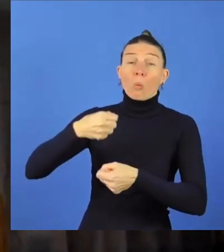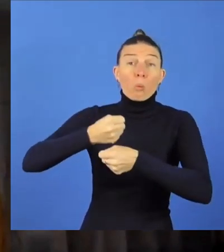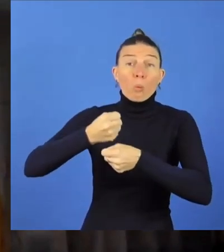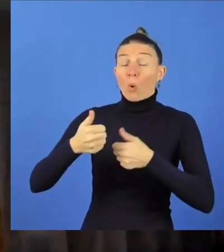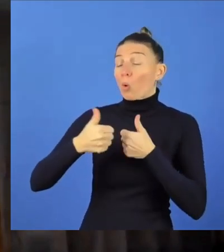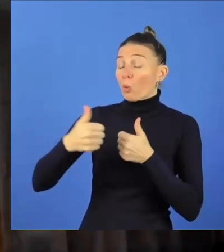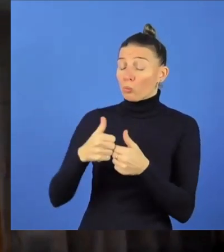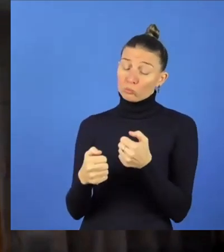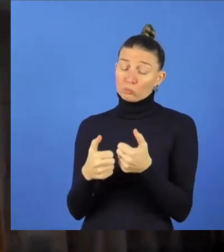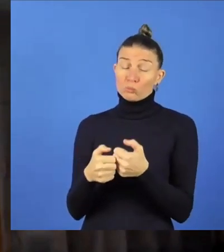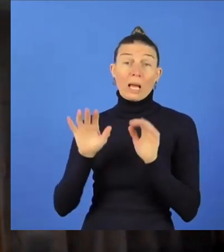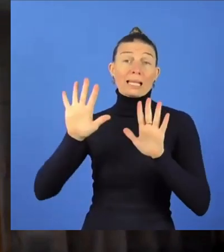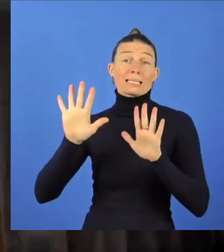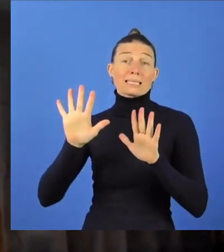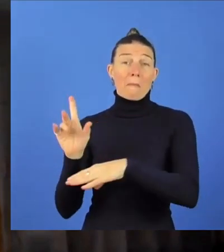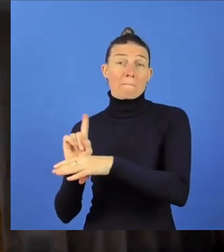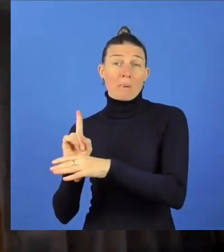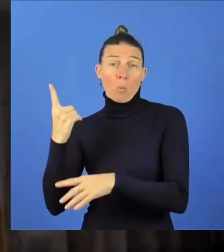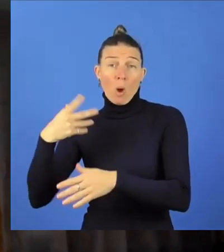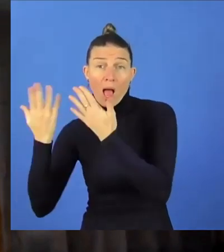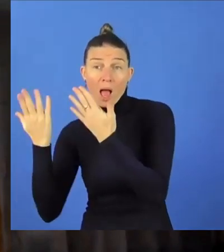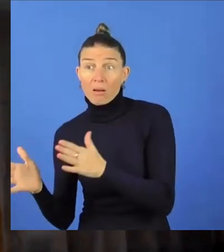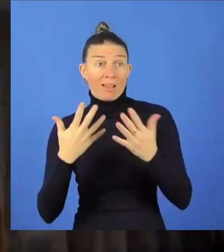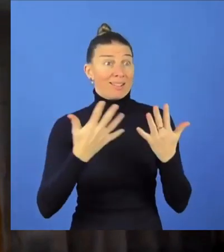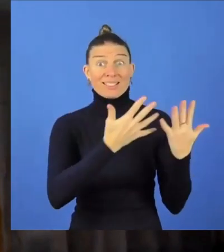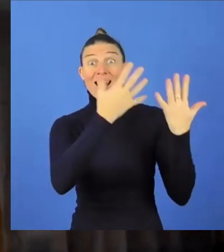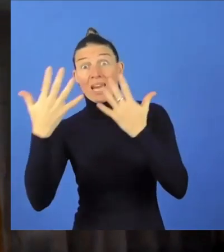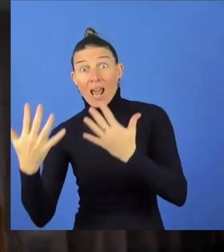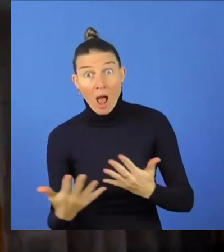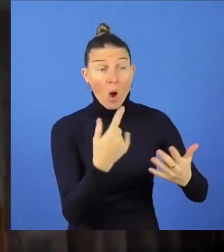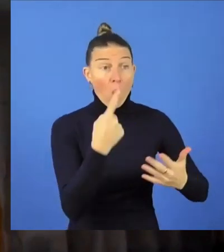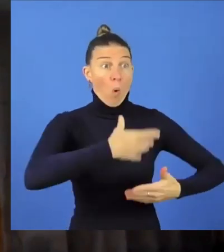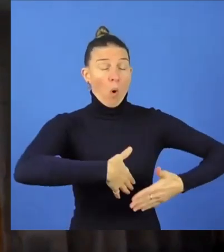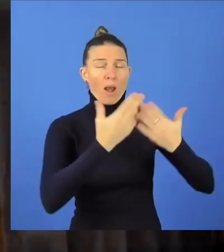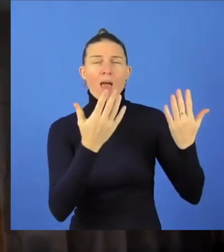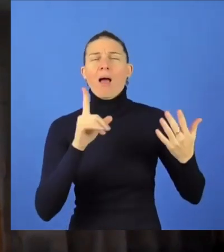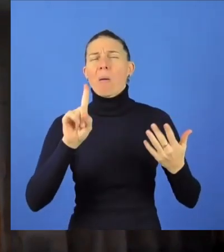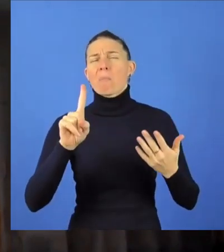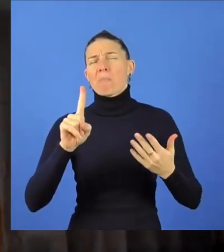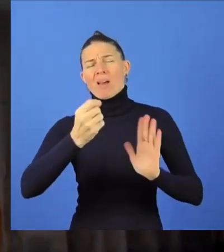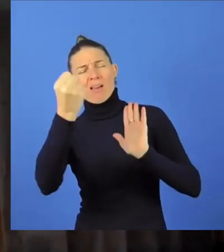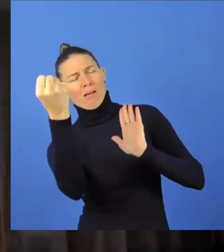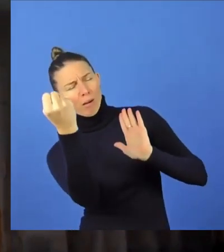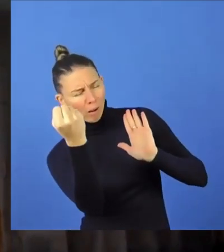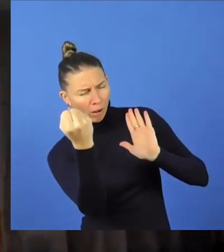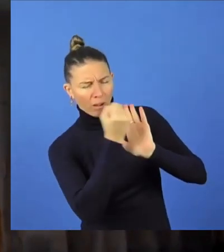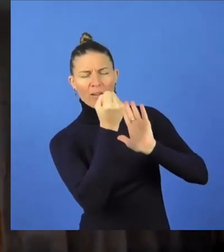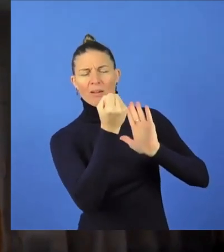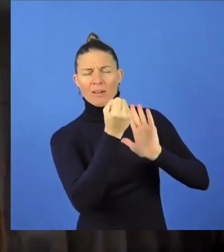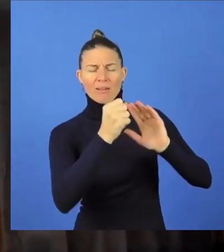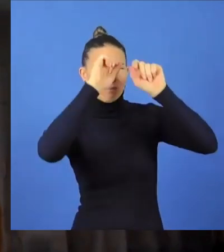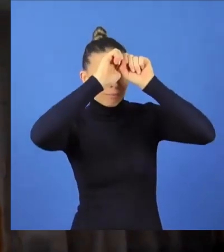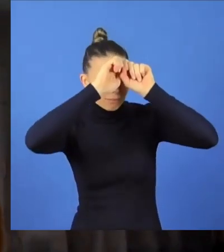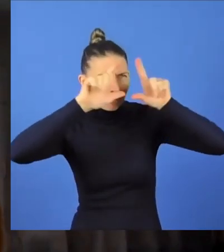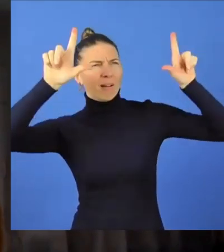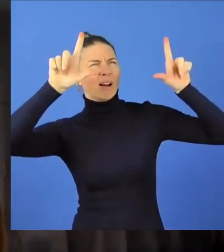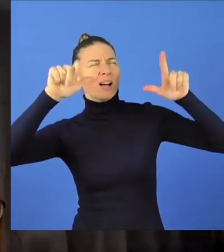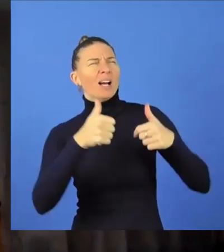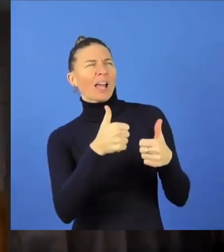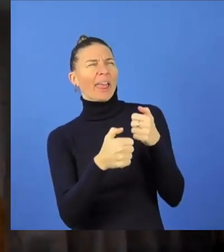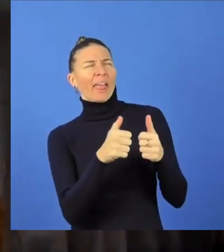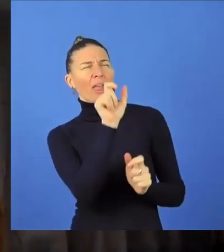10 hours a day, it doesn't matter. It's not like you have those stereotypical images in your head of a gamer.